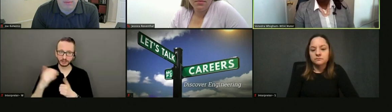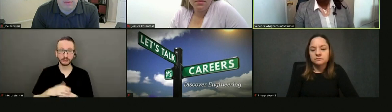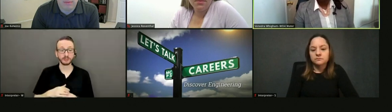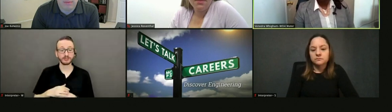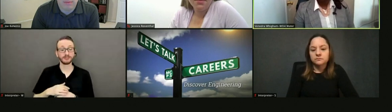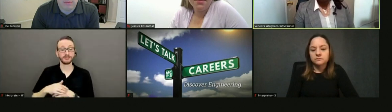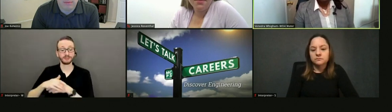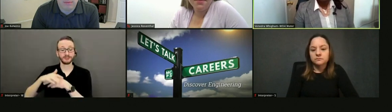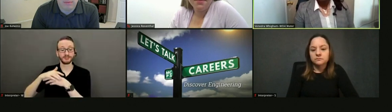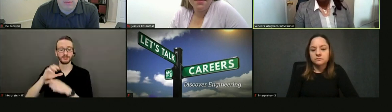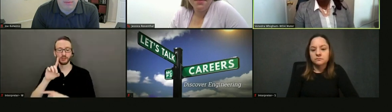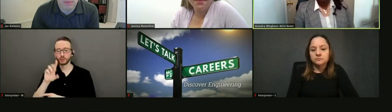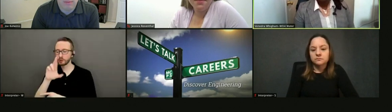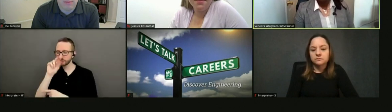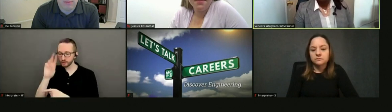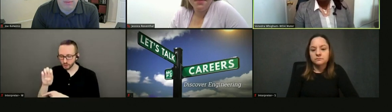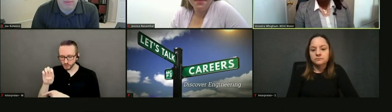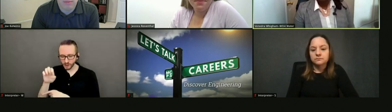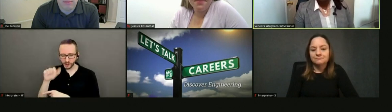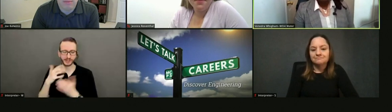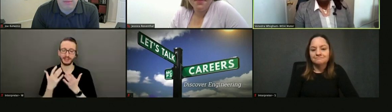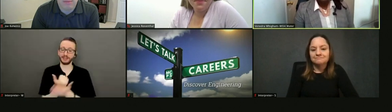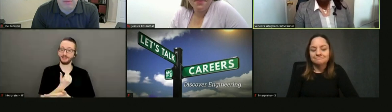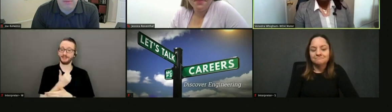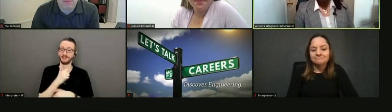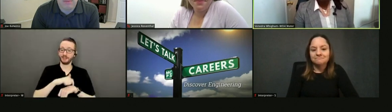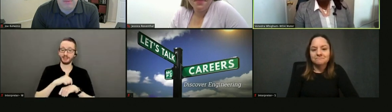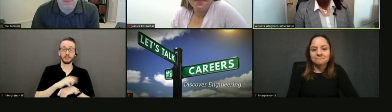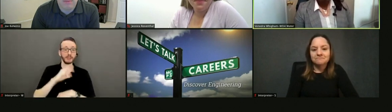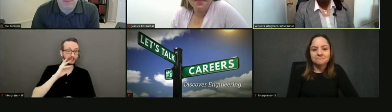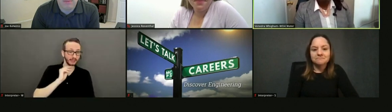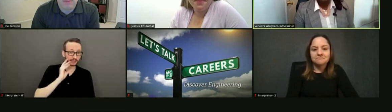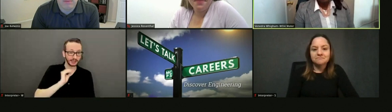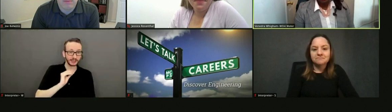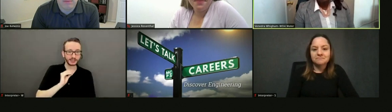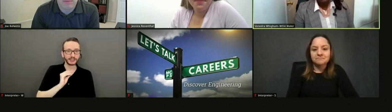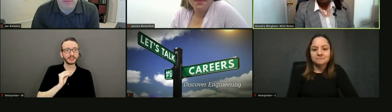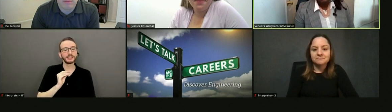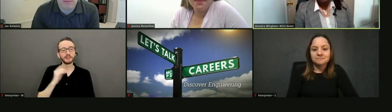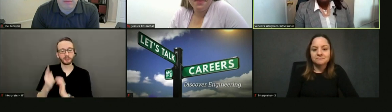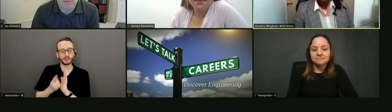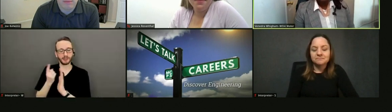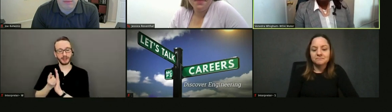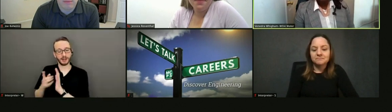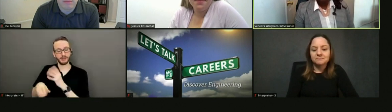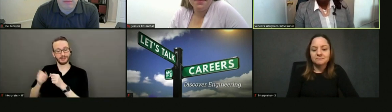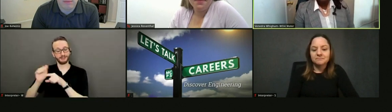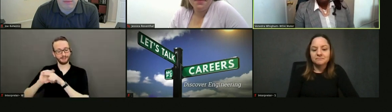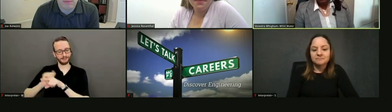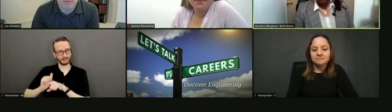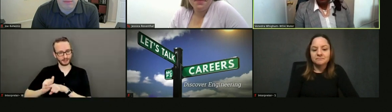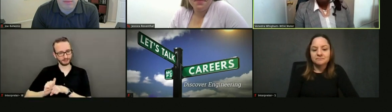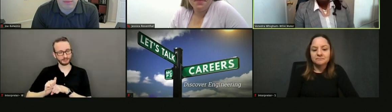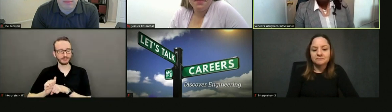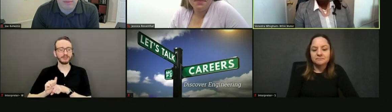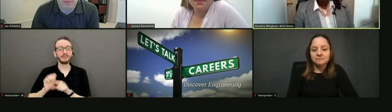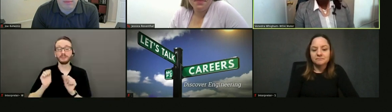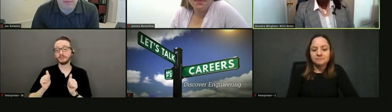and stuff. This was a really great time to get a little more experience and a few more flight hours in to